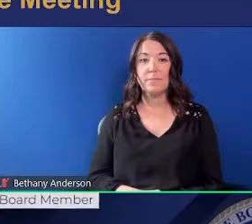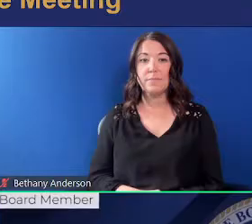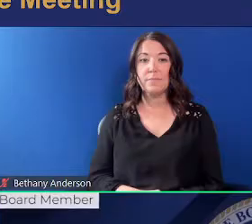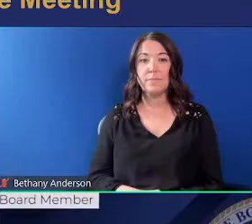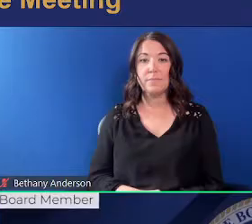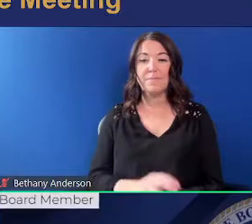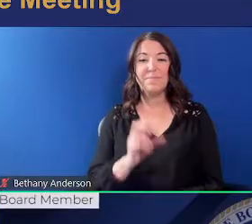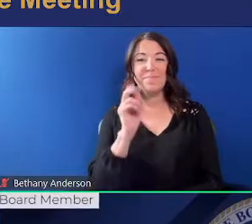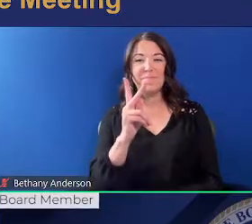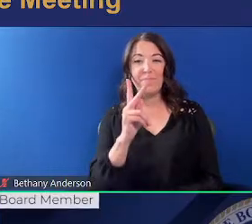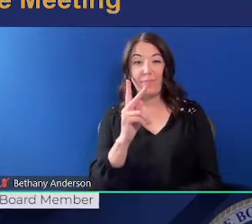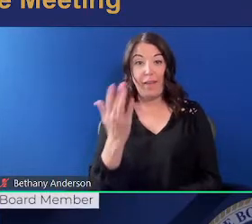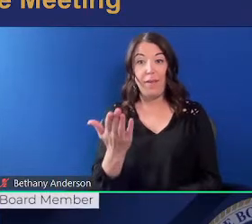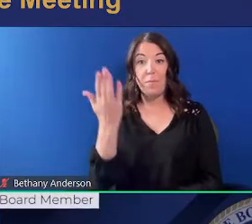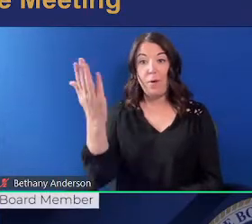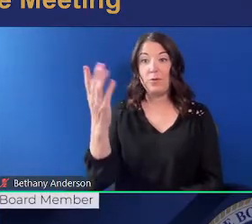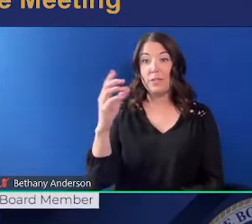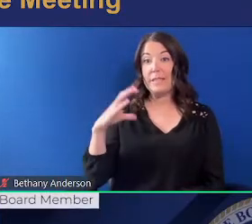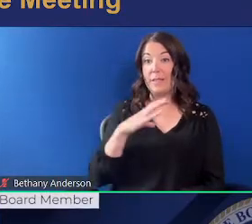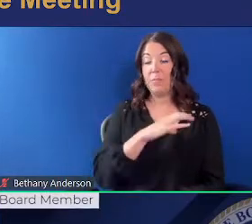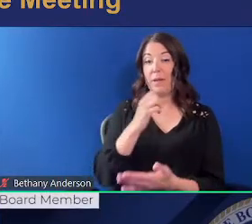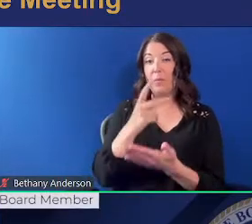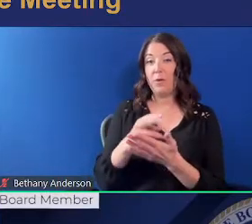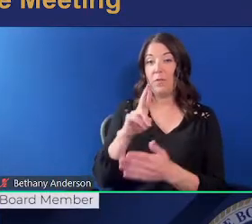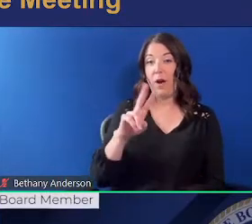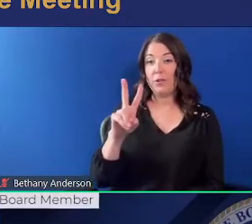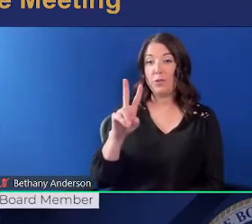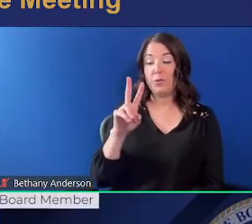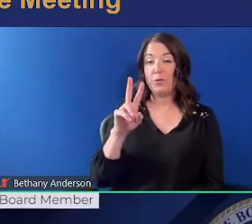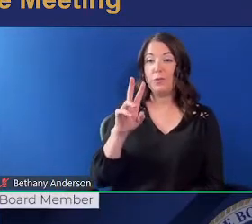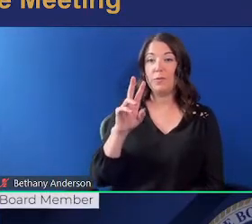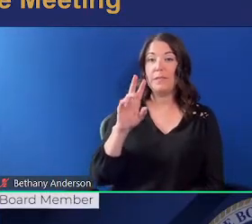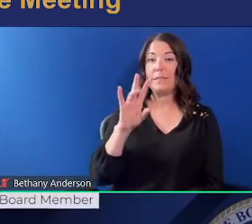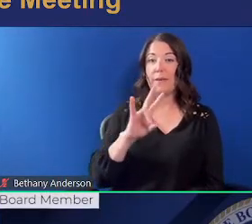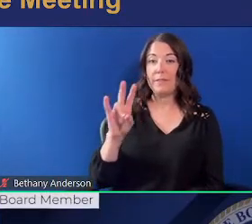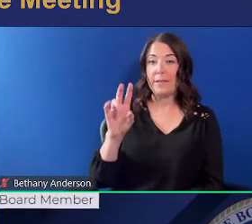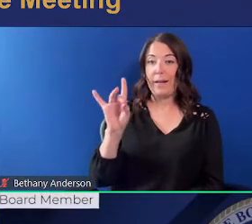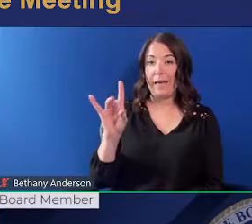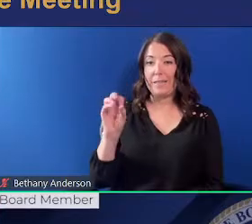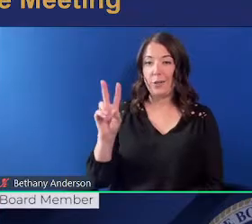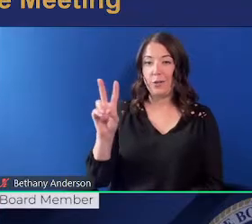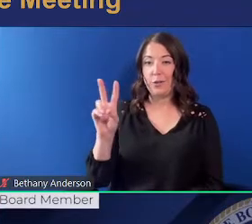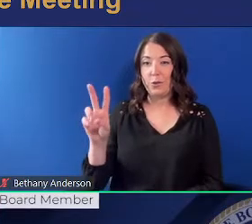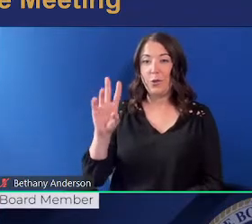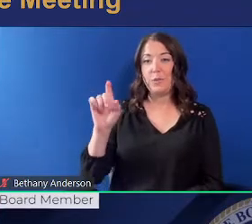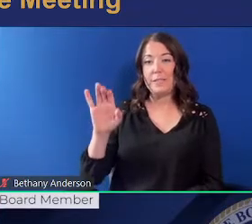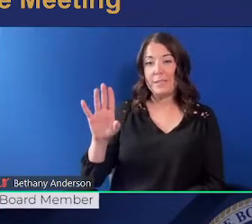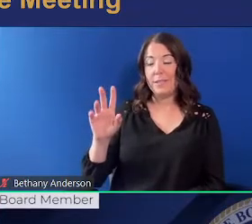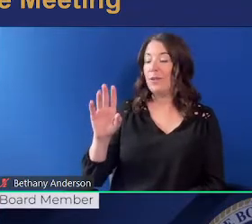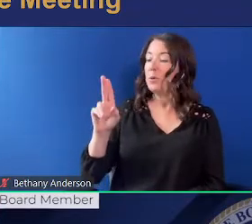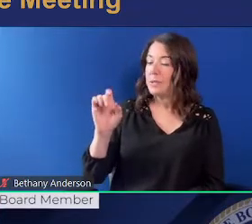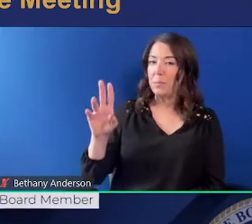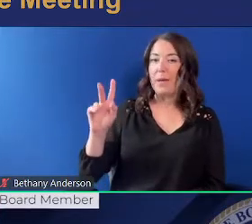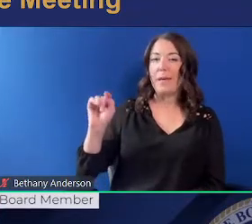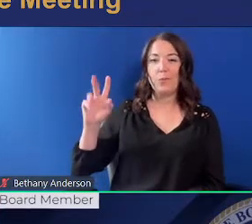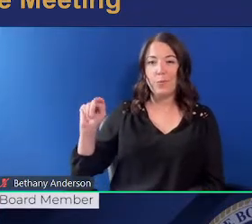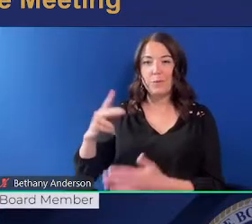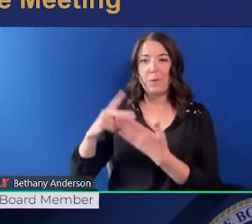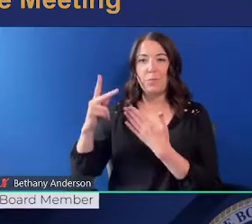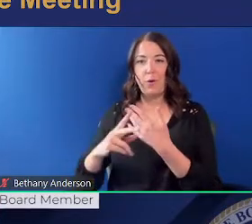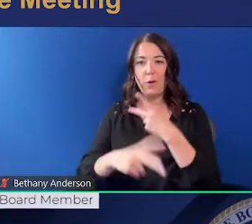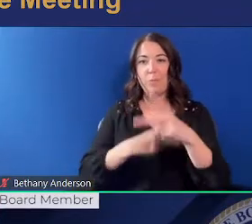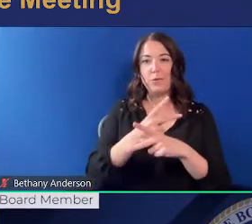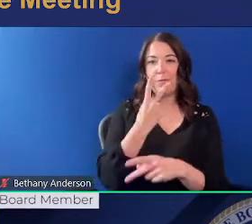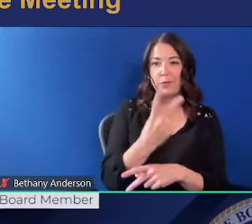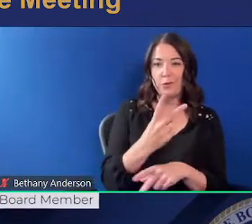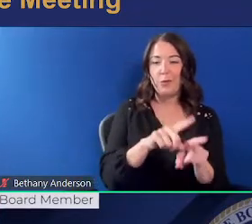All right, the motion is the committee approve R277-802 USDB Enrichment Program Draft 2 as amended on first reading